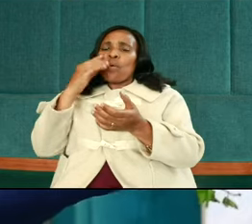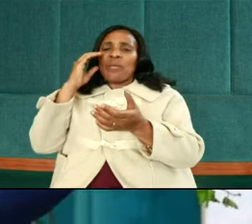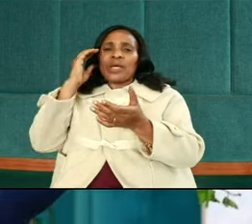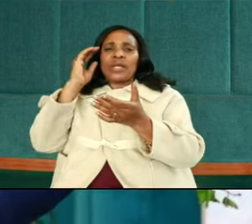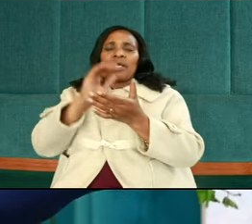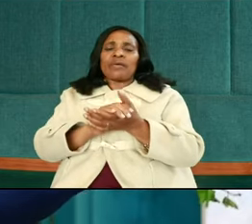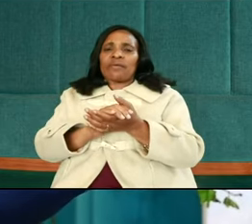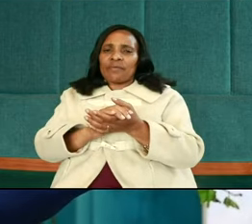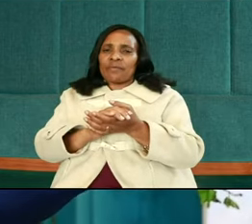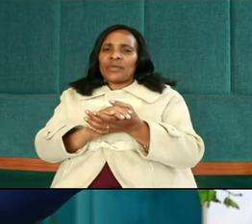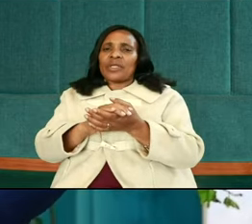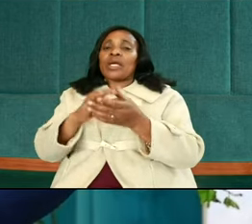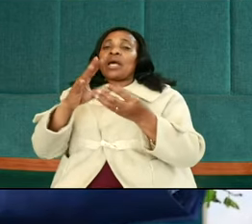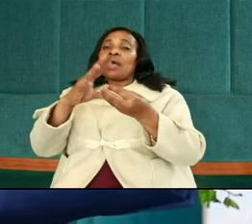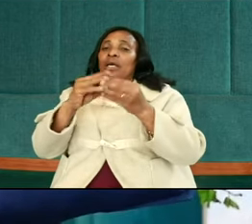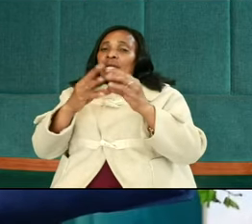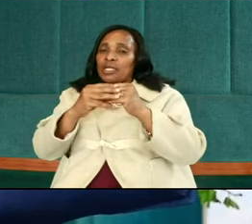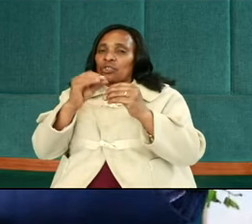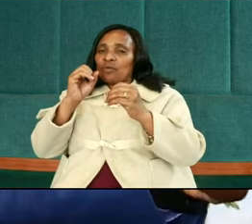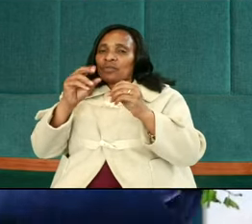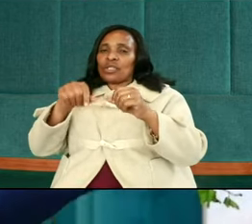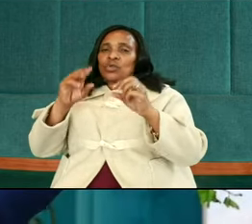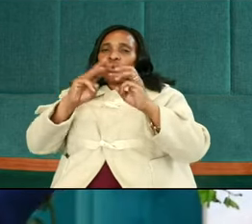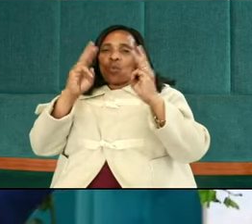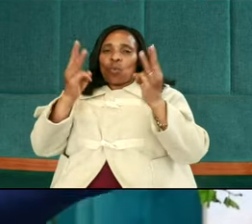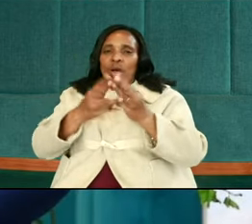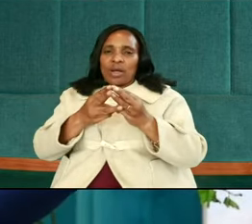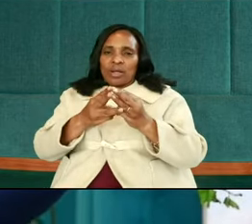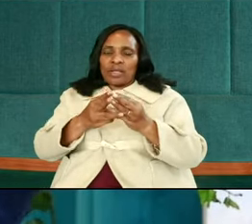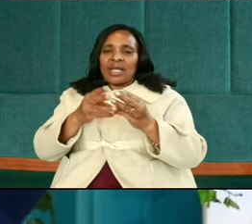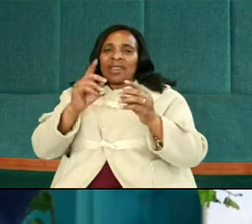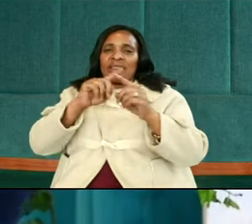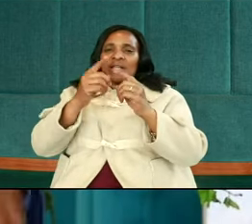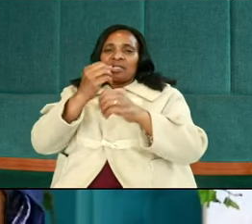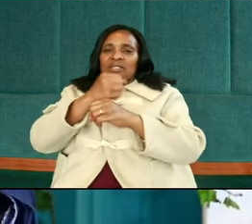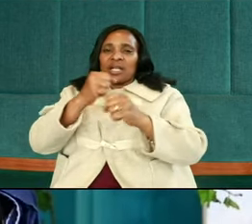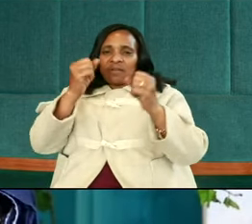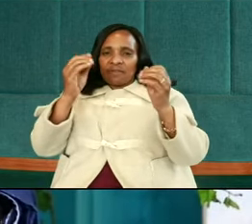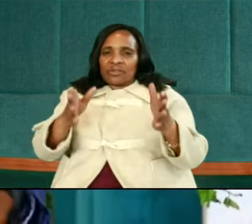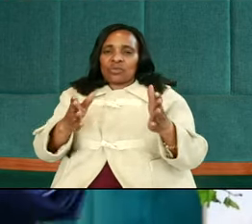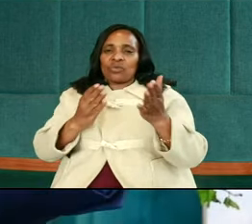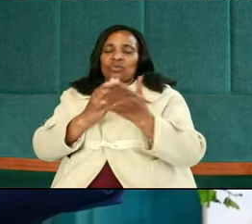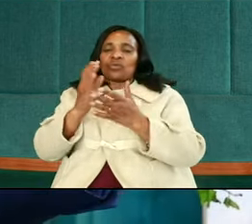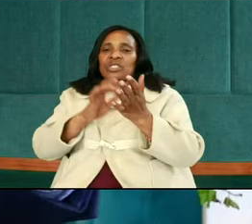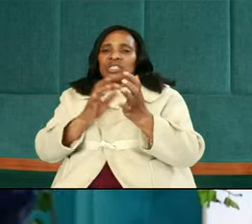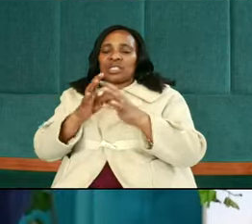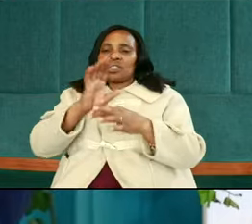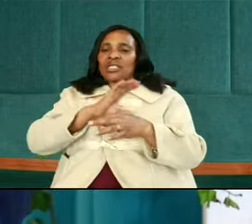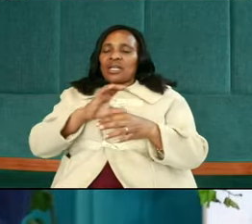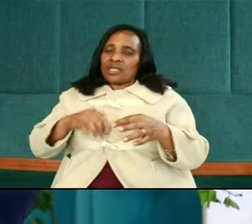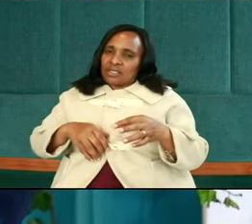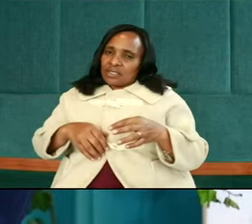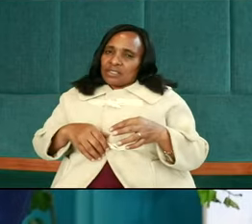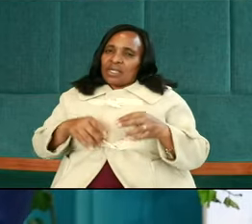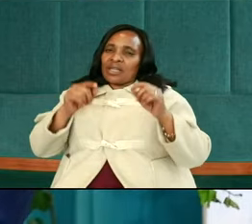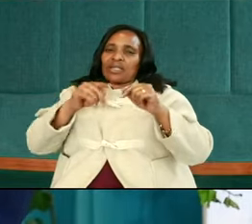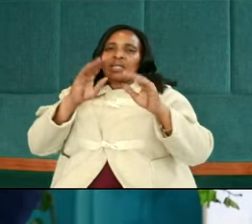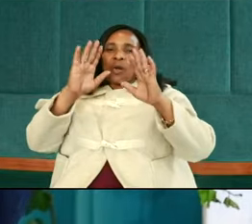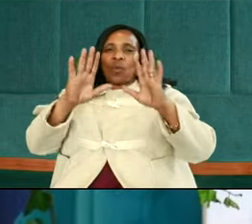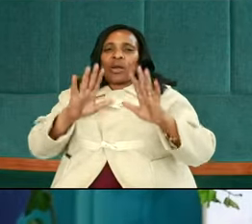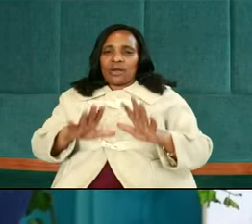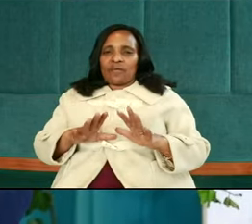who believe in the creation of this world, in one creator, and in salvation through Jesus Christ. Amen? That is a